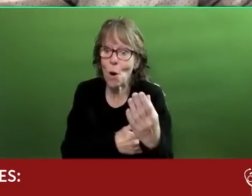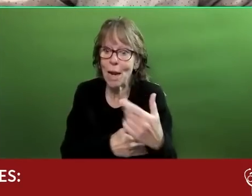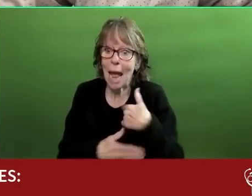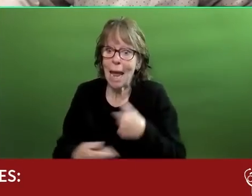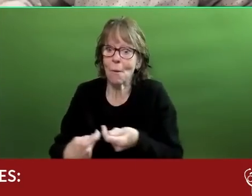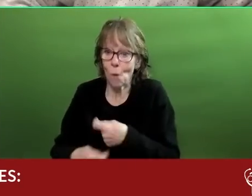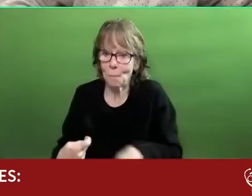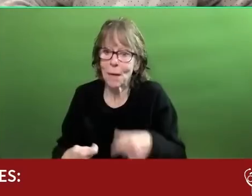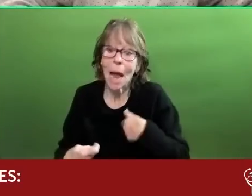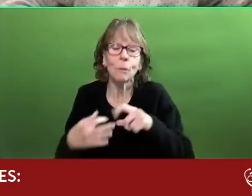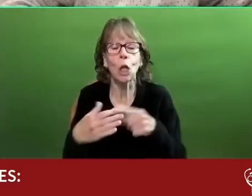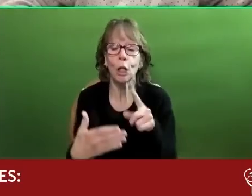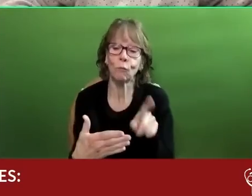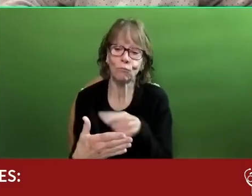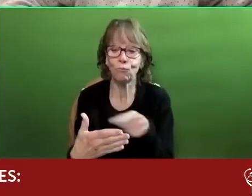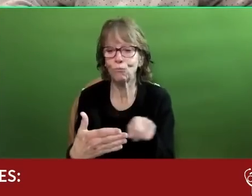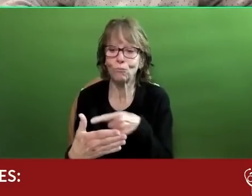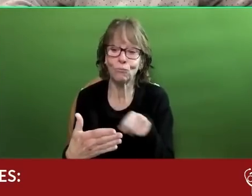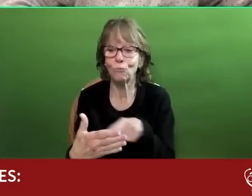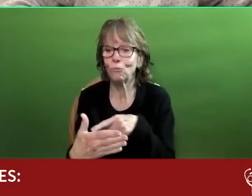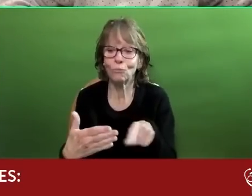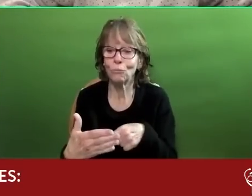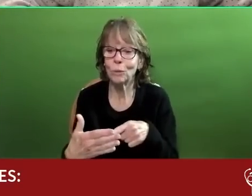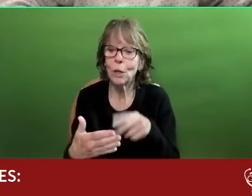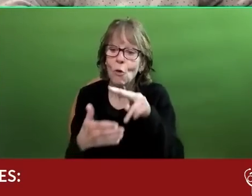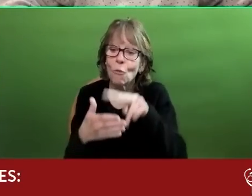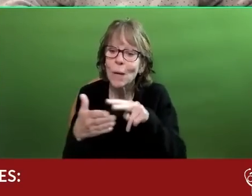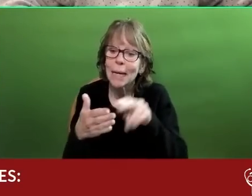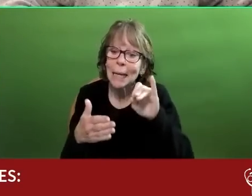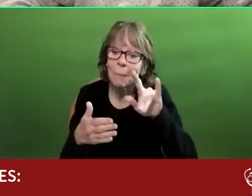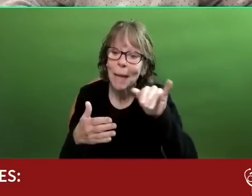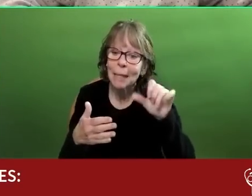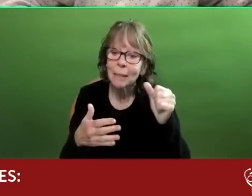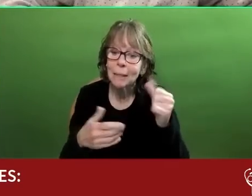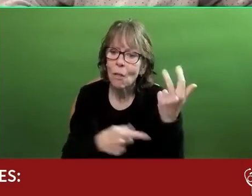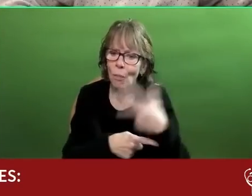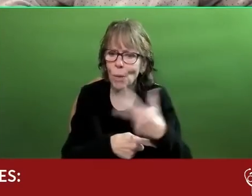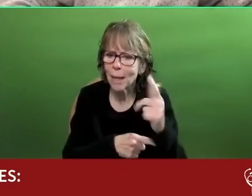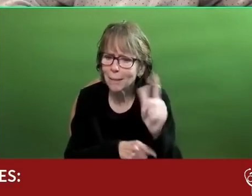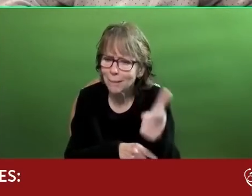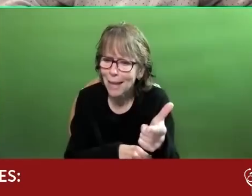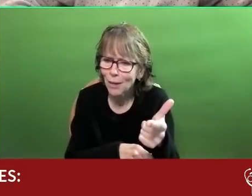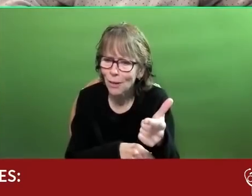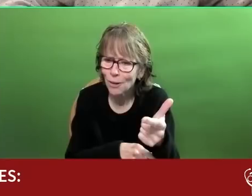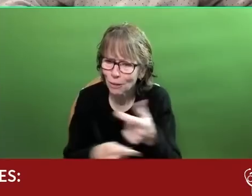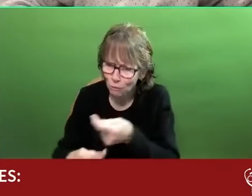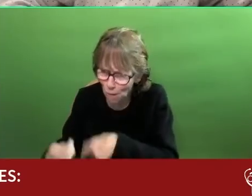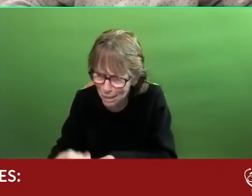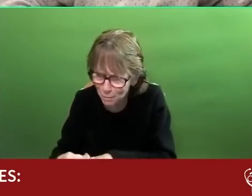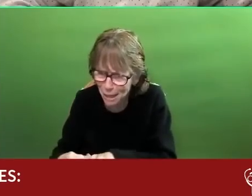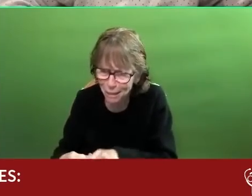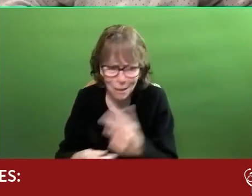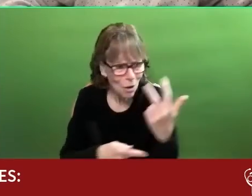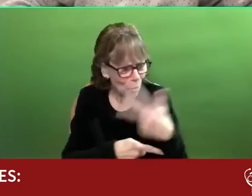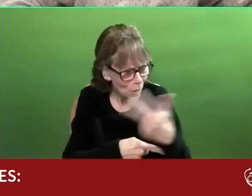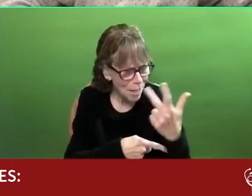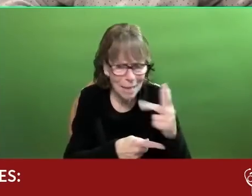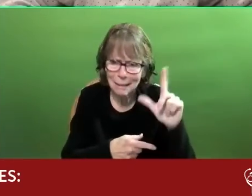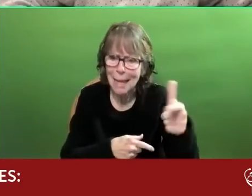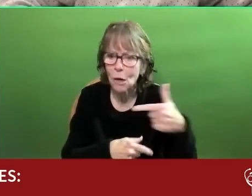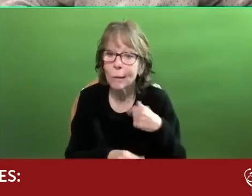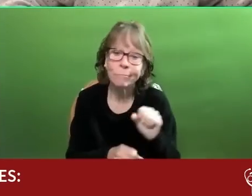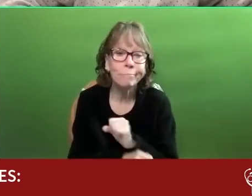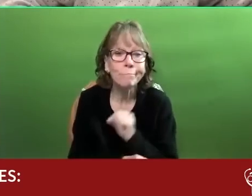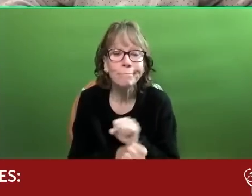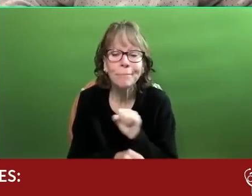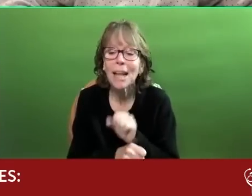grading papers and reading emails 3 days later. I remained silent. After the transplant, it was recommended that I not fly for a